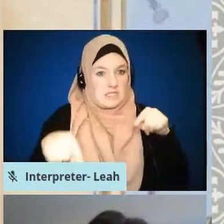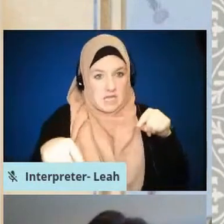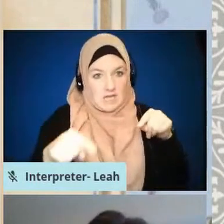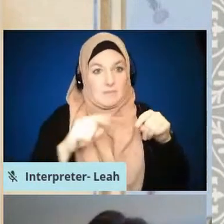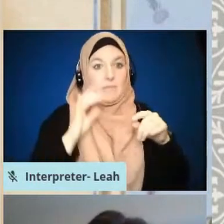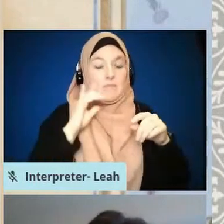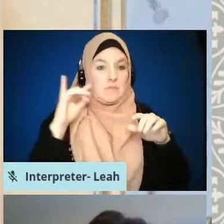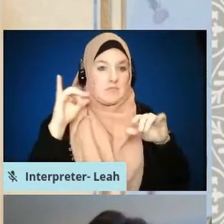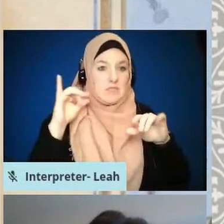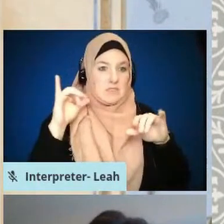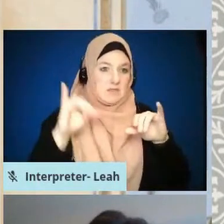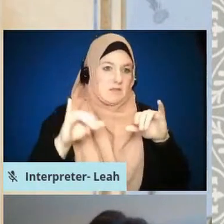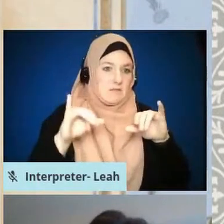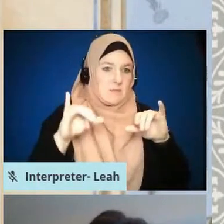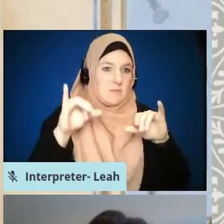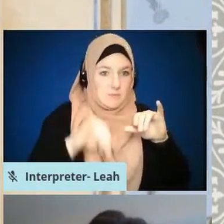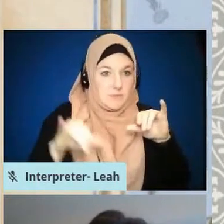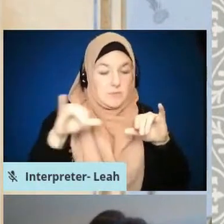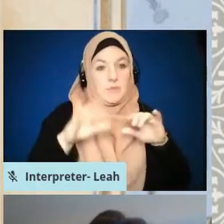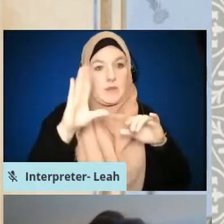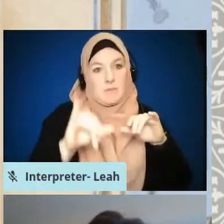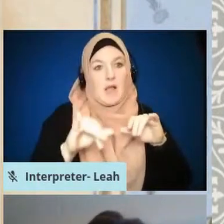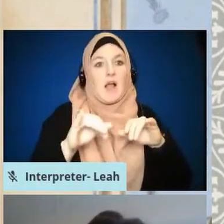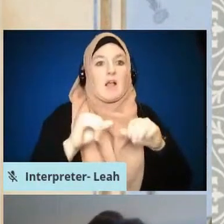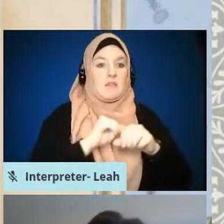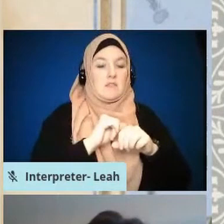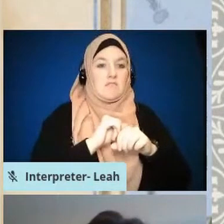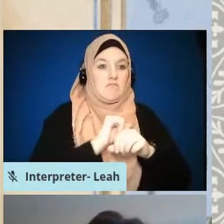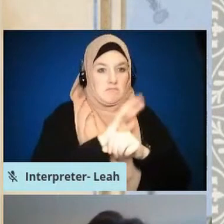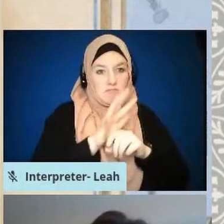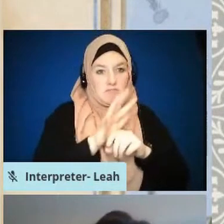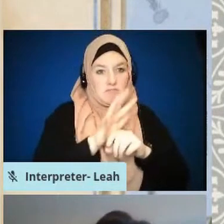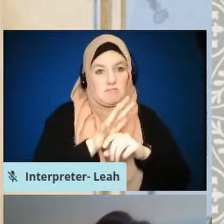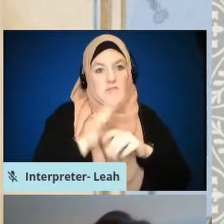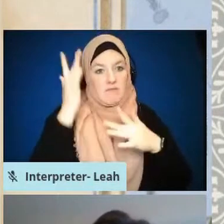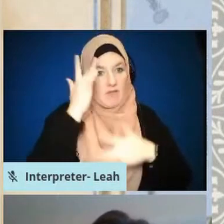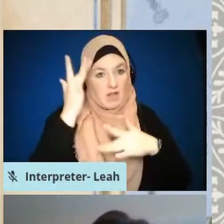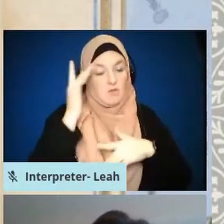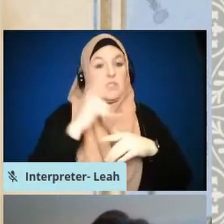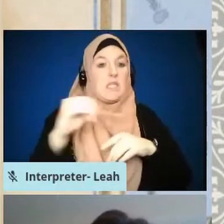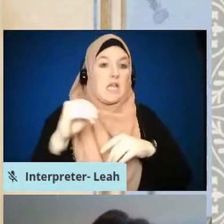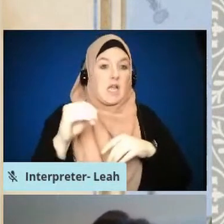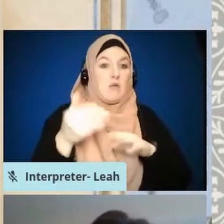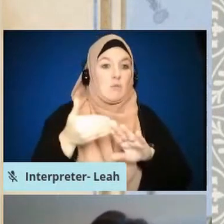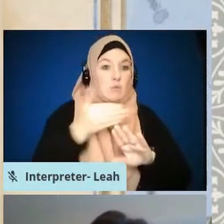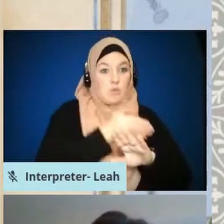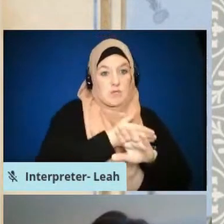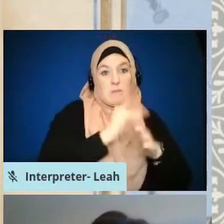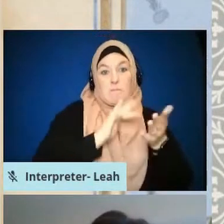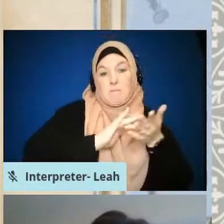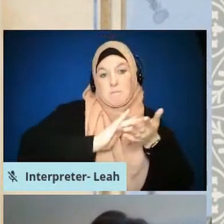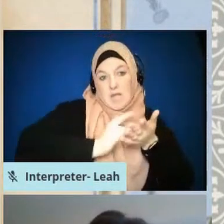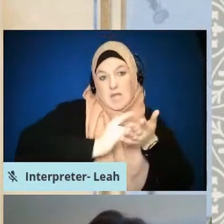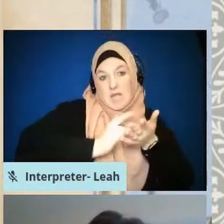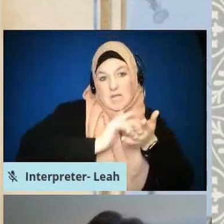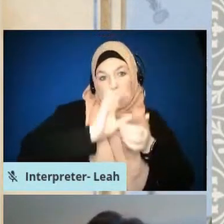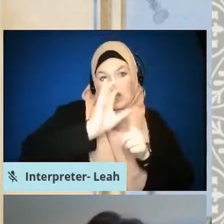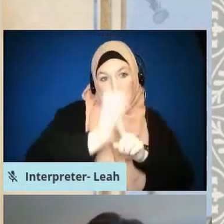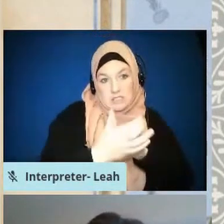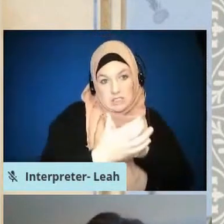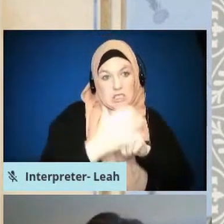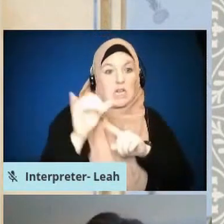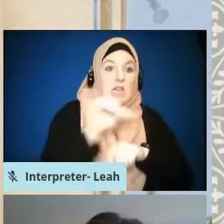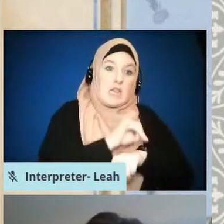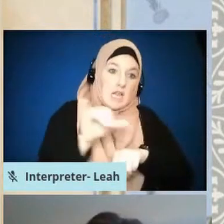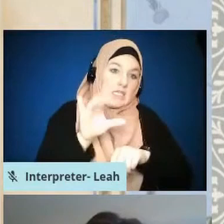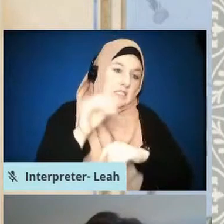being contaminated by the virus. Also, pre-existing complex medical conditions such